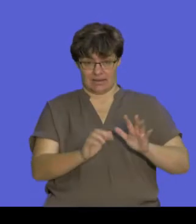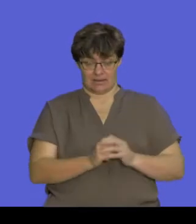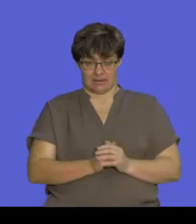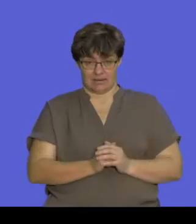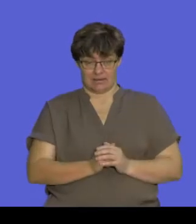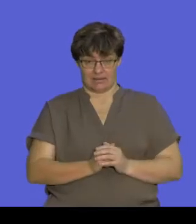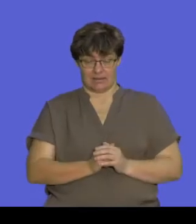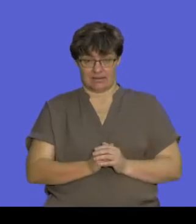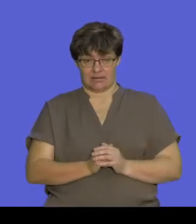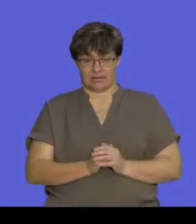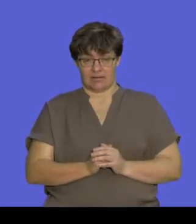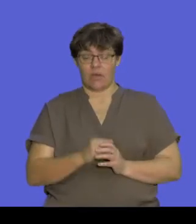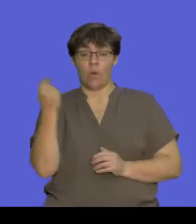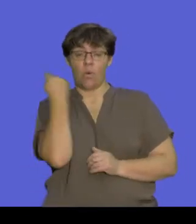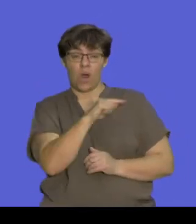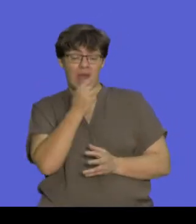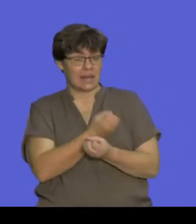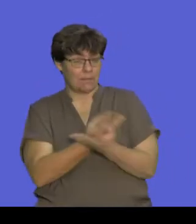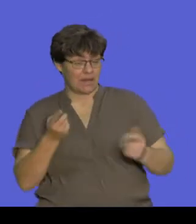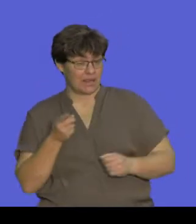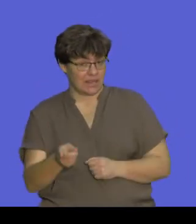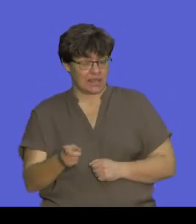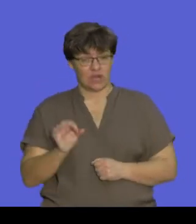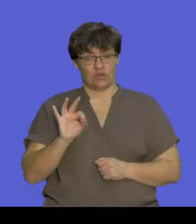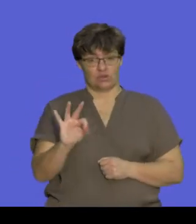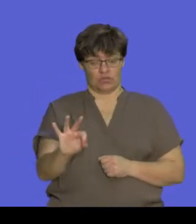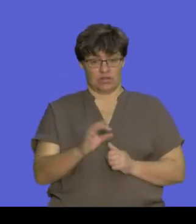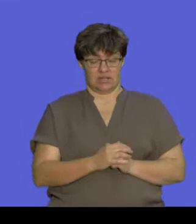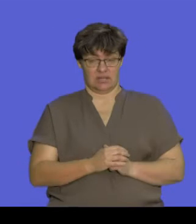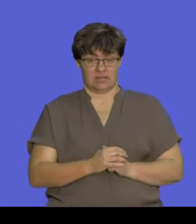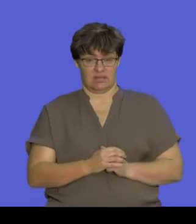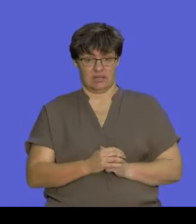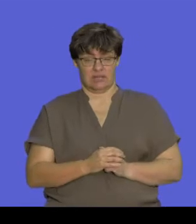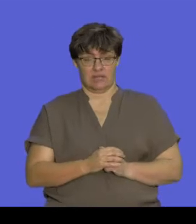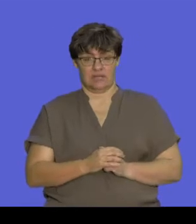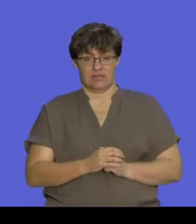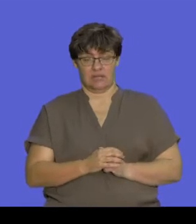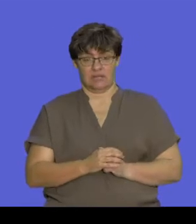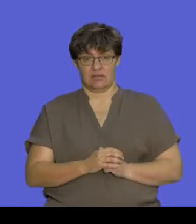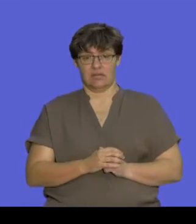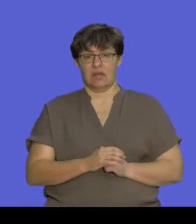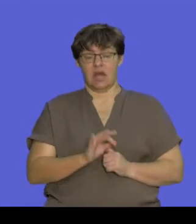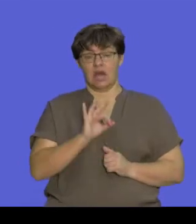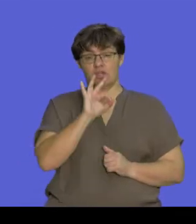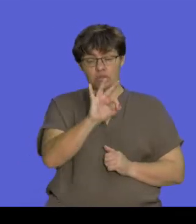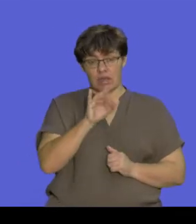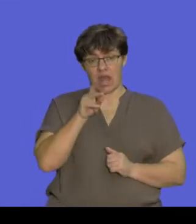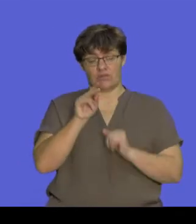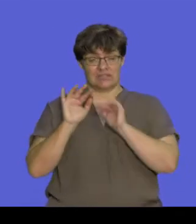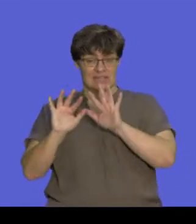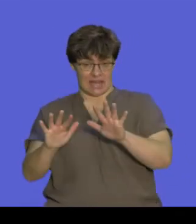10. The number of white socks is 3, so it's going to be 3 out of 10, which is